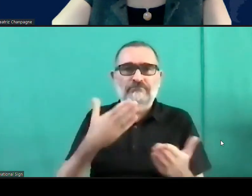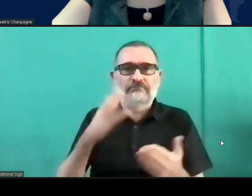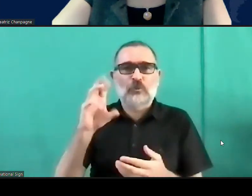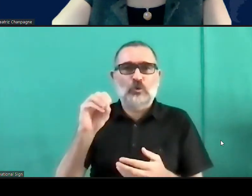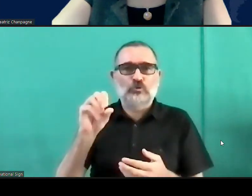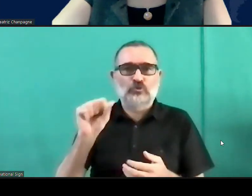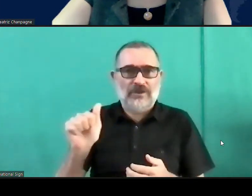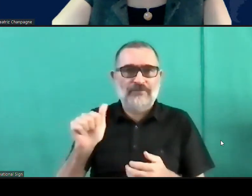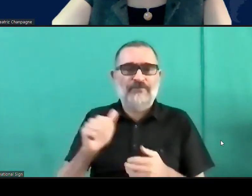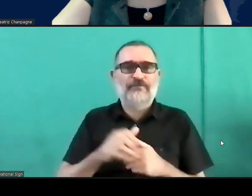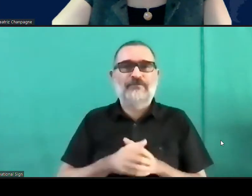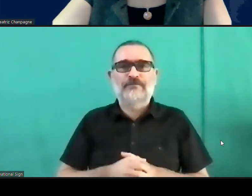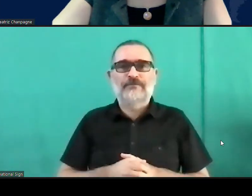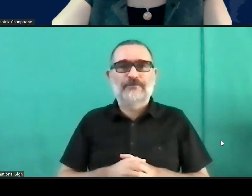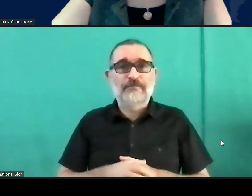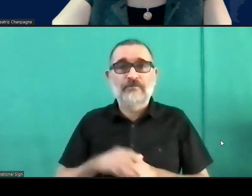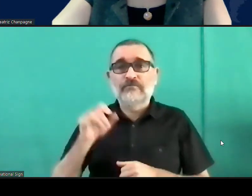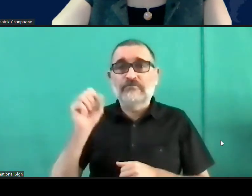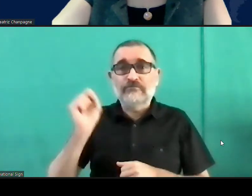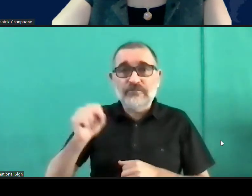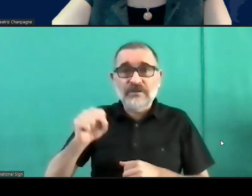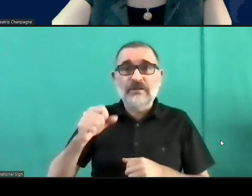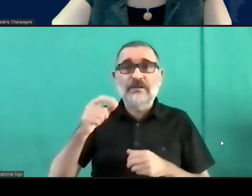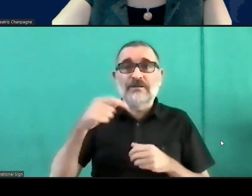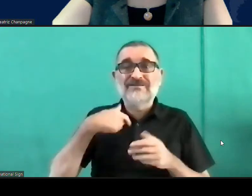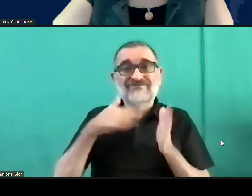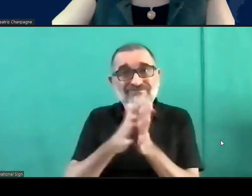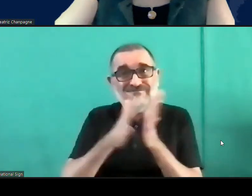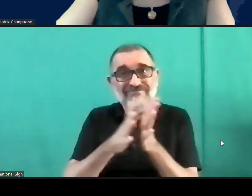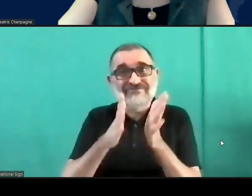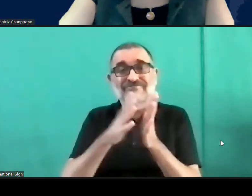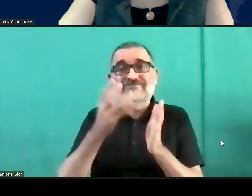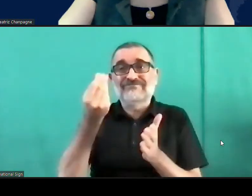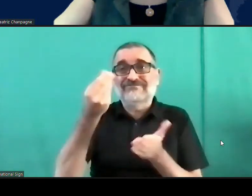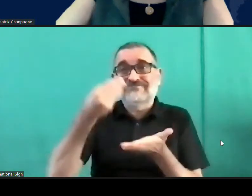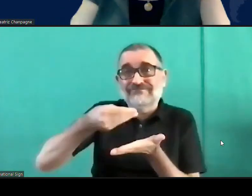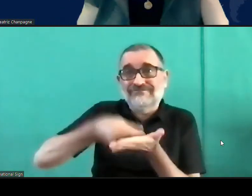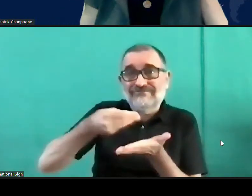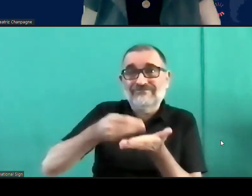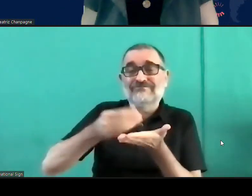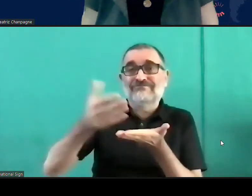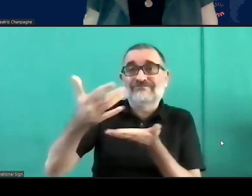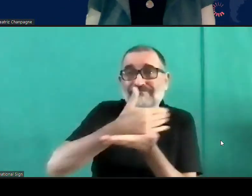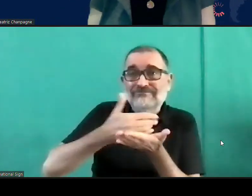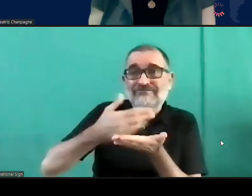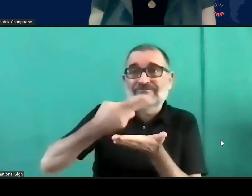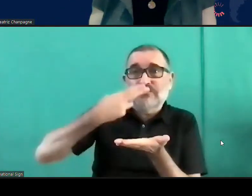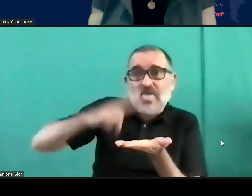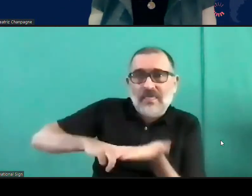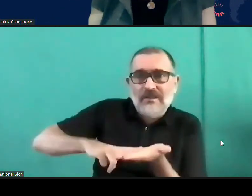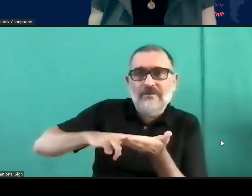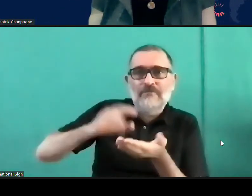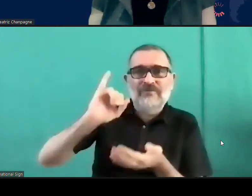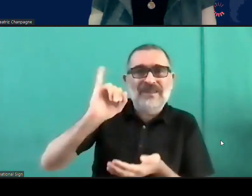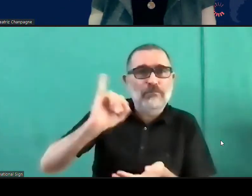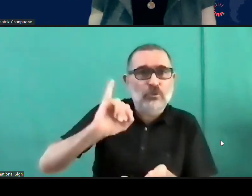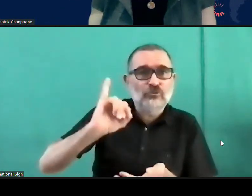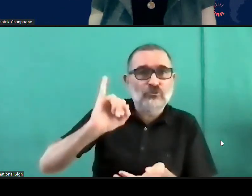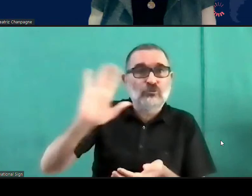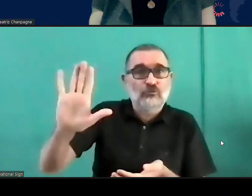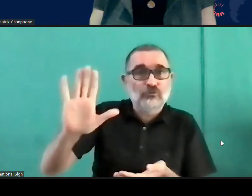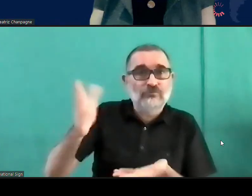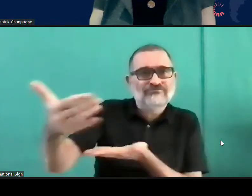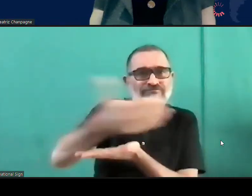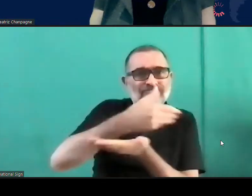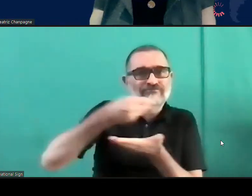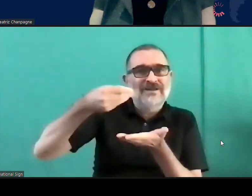discussed this extensively. We have evidence of the effectiveness of fiscal measures to reduce the consumption of